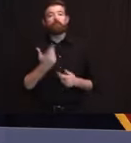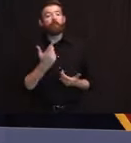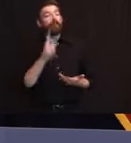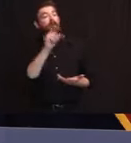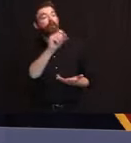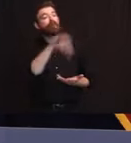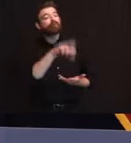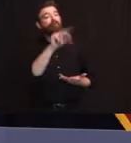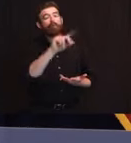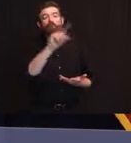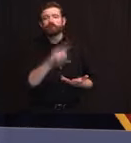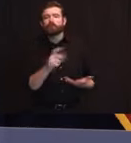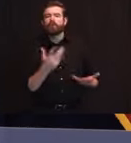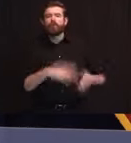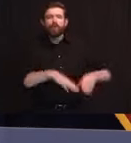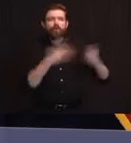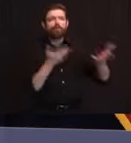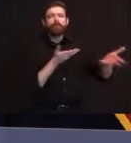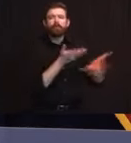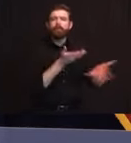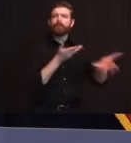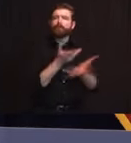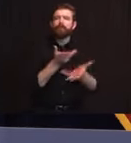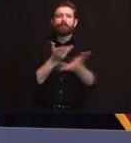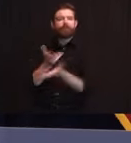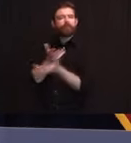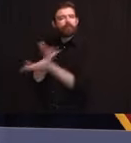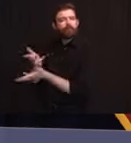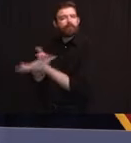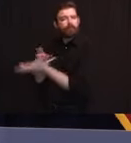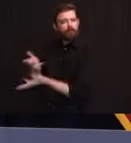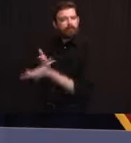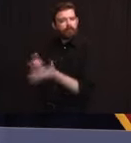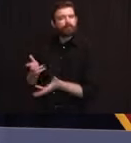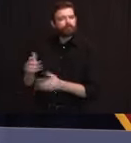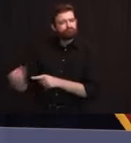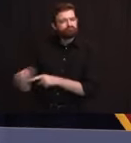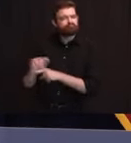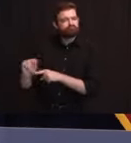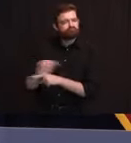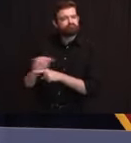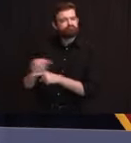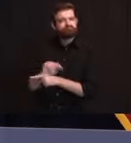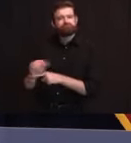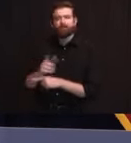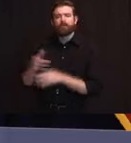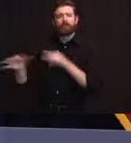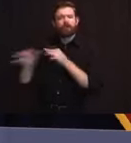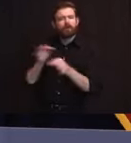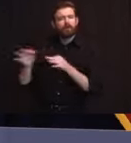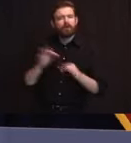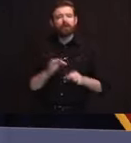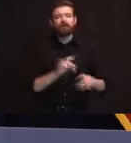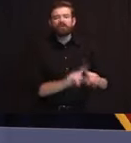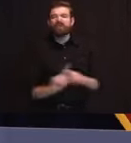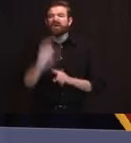for interviewing different age groups, individuals with mental health challenges, as well as undocumented